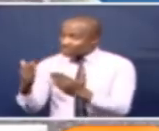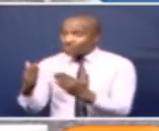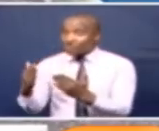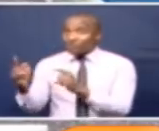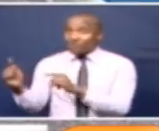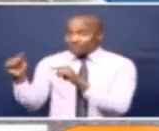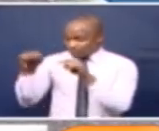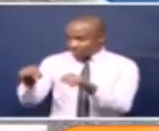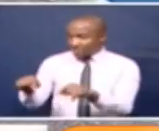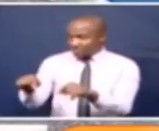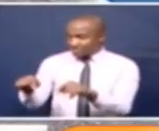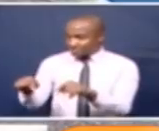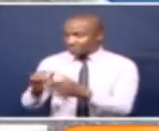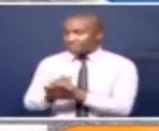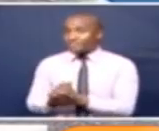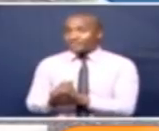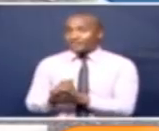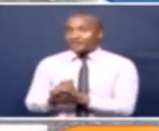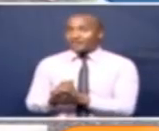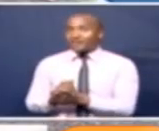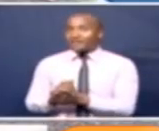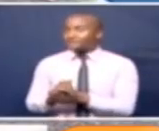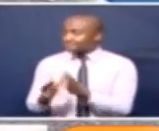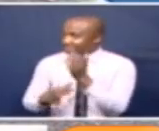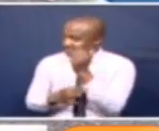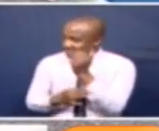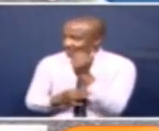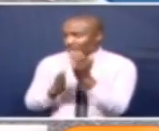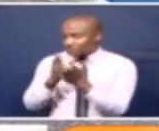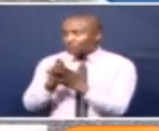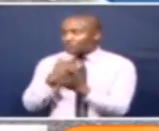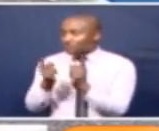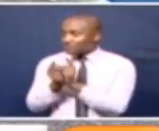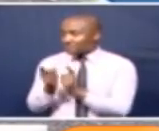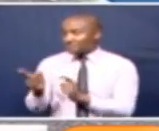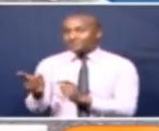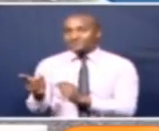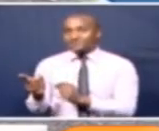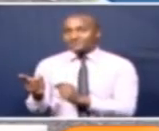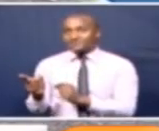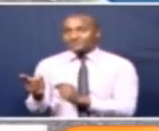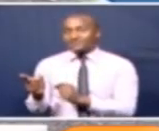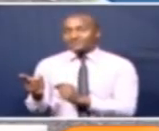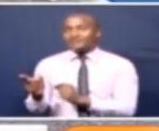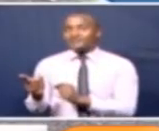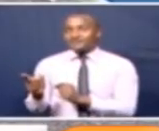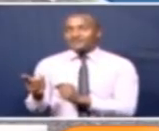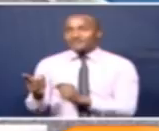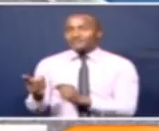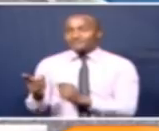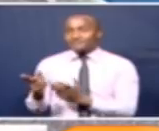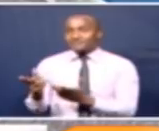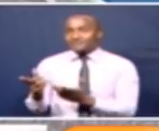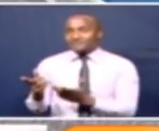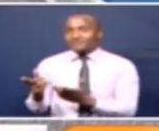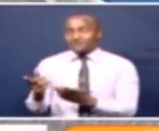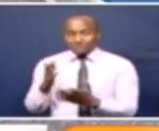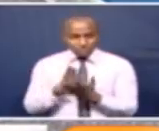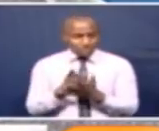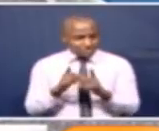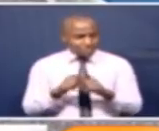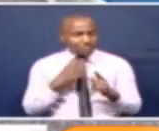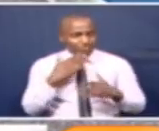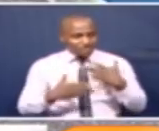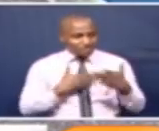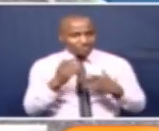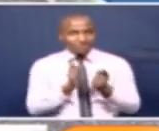on the JKL Live. I'm sure Jeff would have loved to meet you. He'd have been he'd have been doing his usual. I would have been really excited